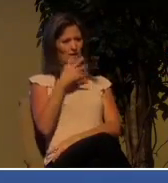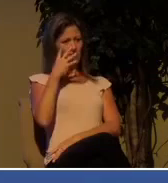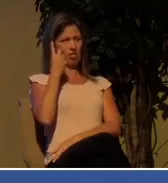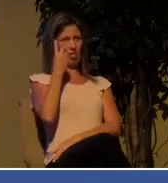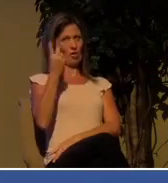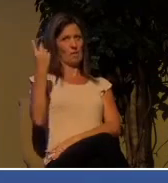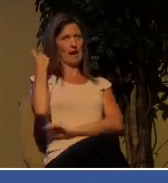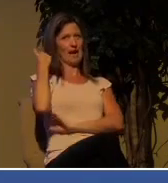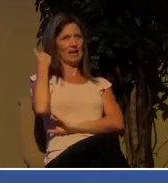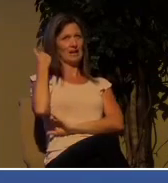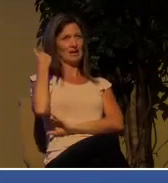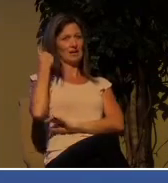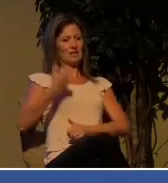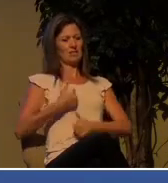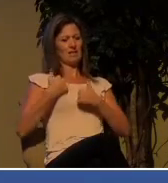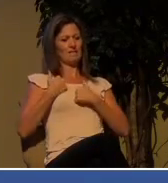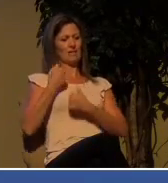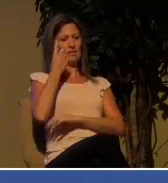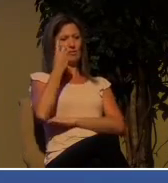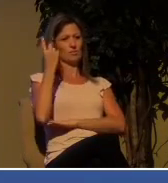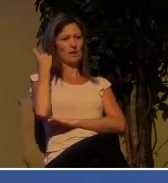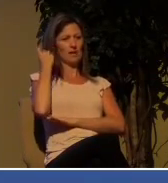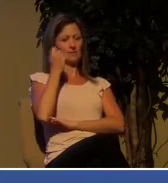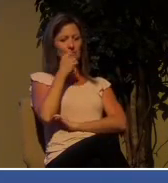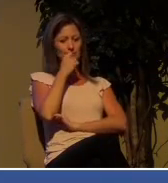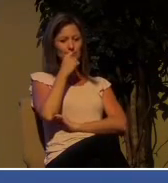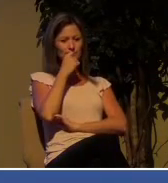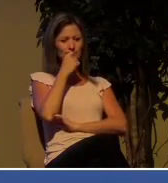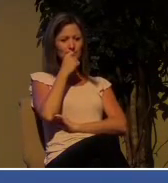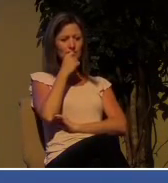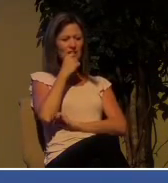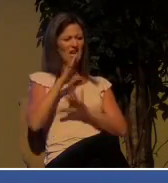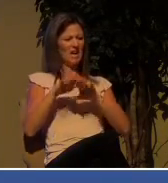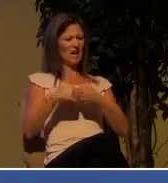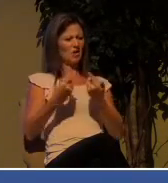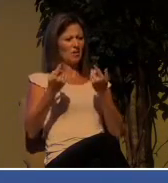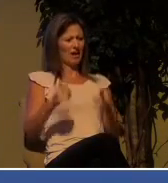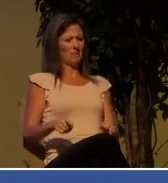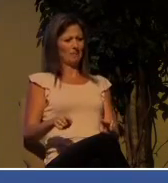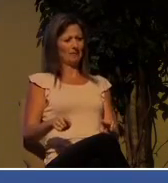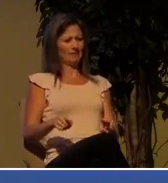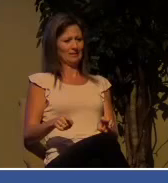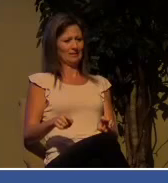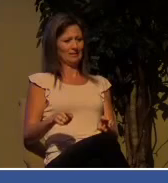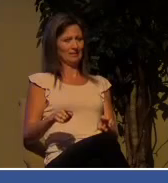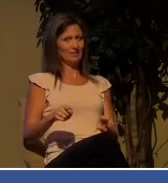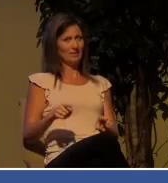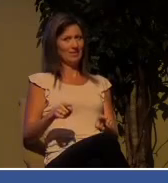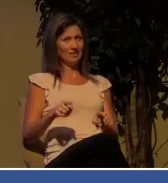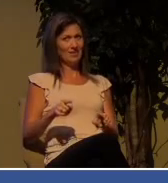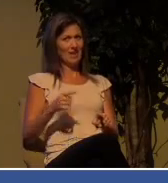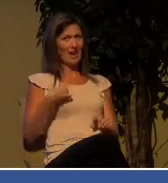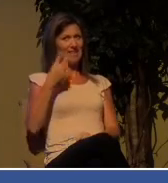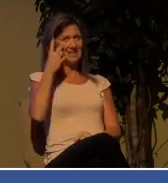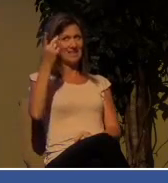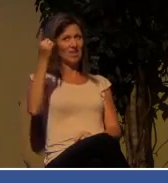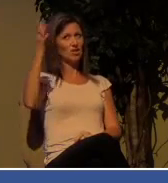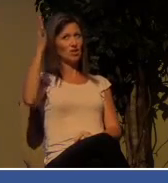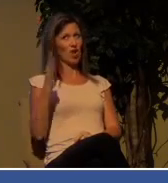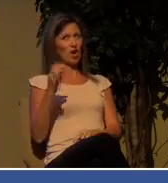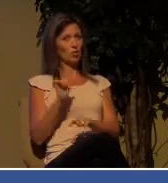wow, the only way that this could have happened is if God had been at work.